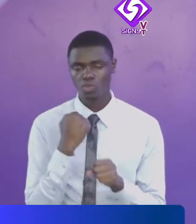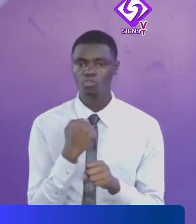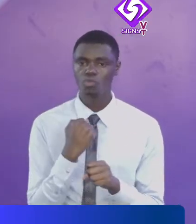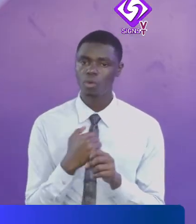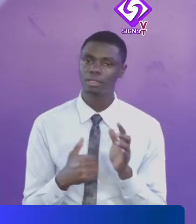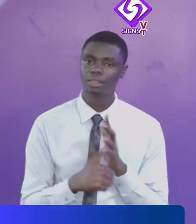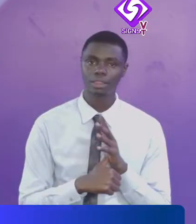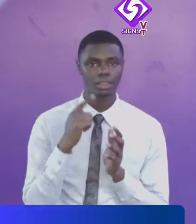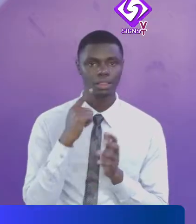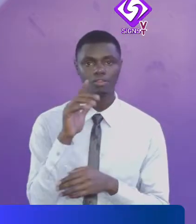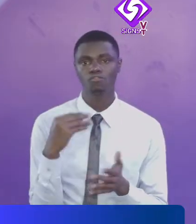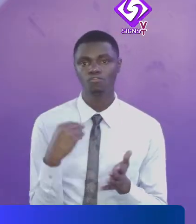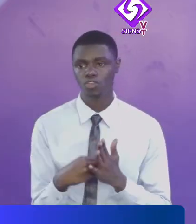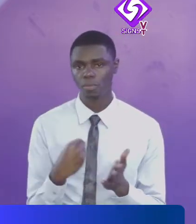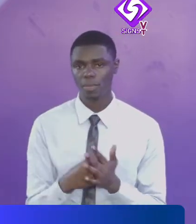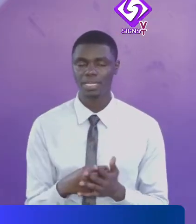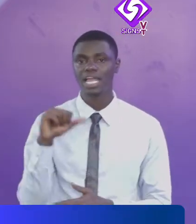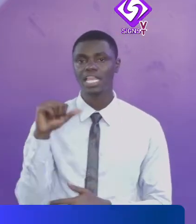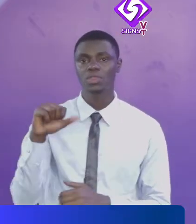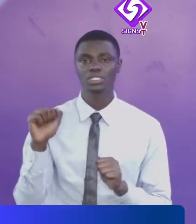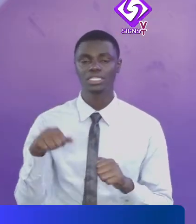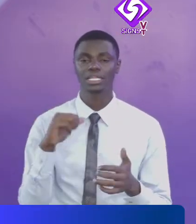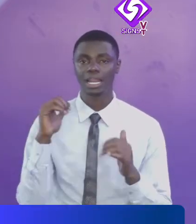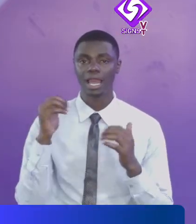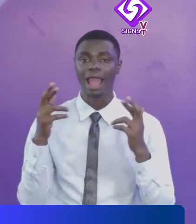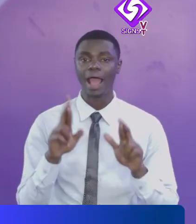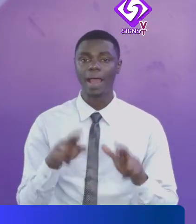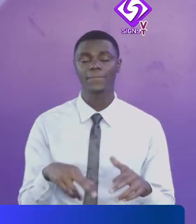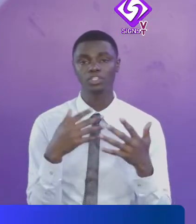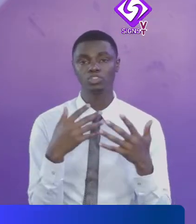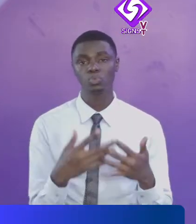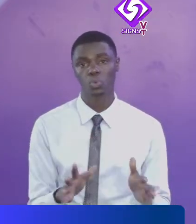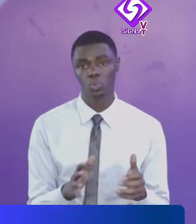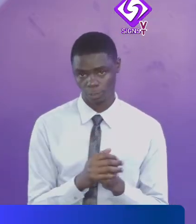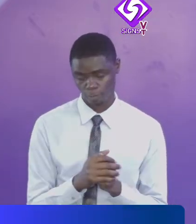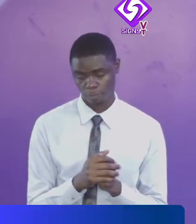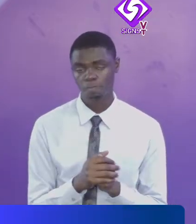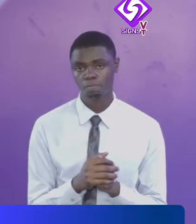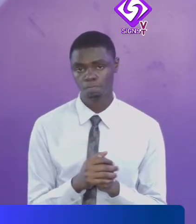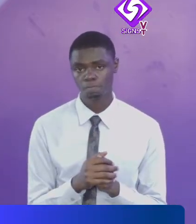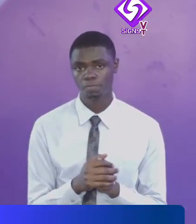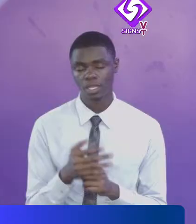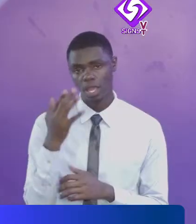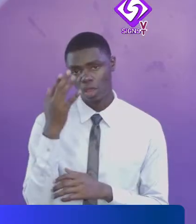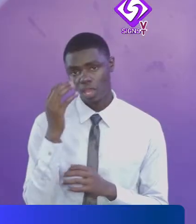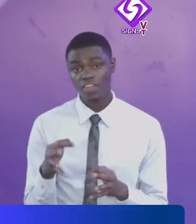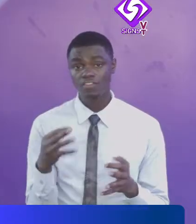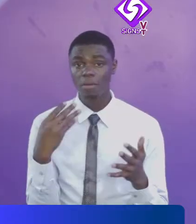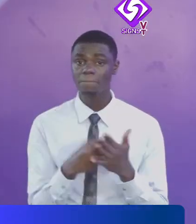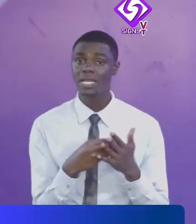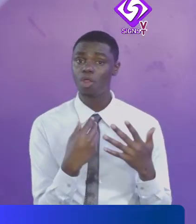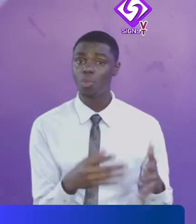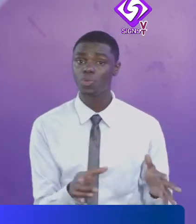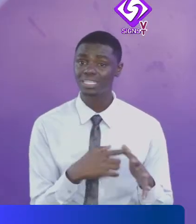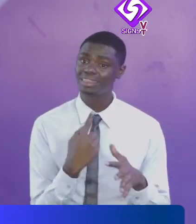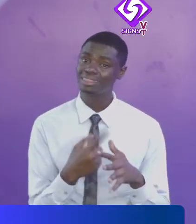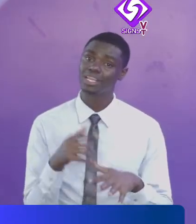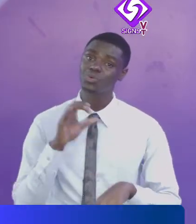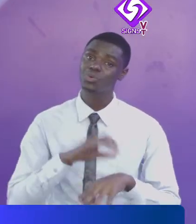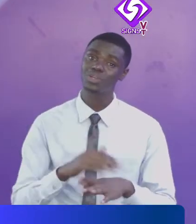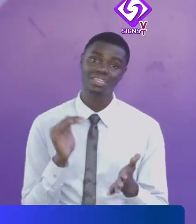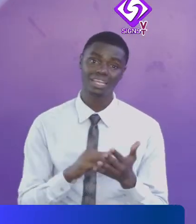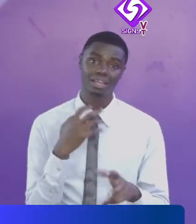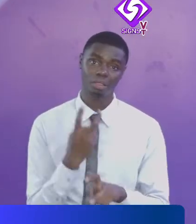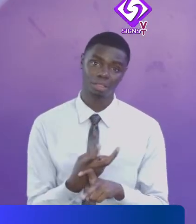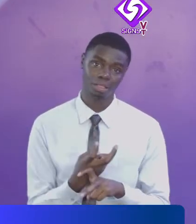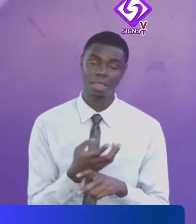your money. The worst that can happen is that you lose that money as you chase return. Because if you lose that money, even the return disappears. So you'd rather